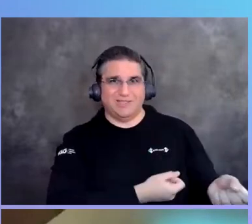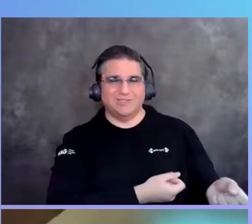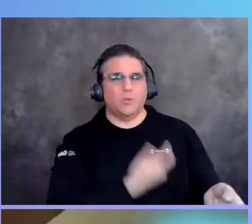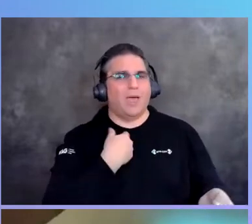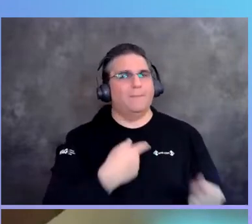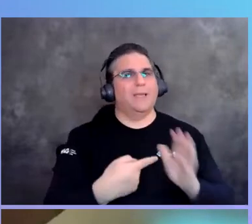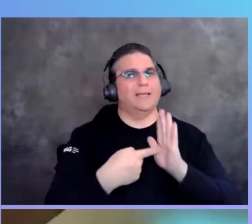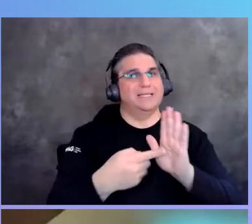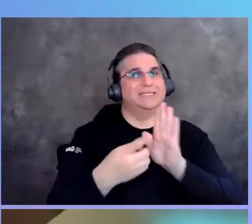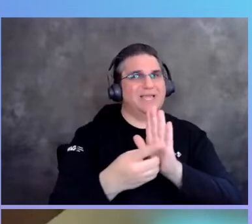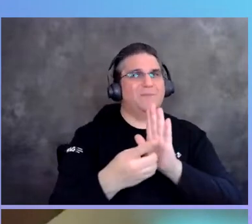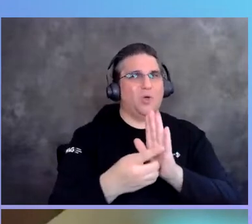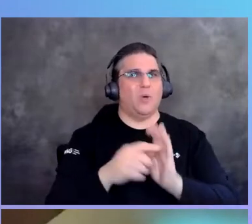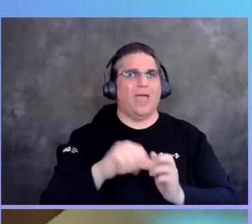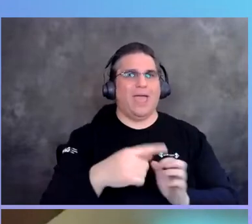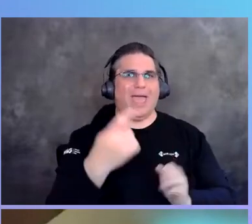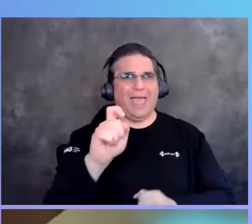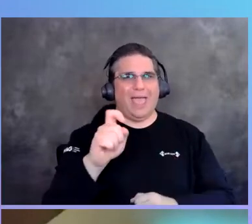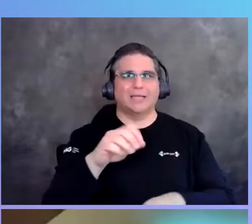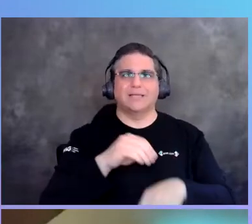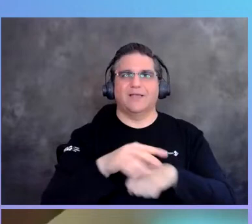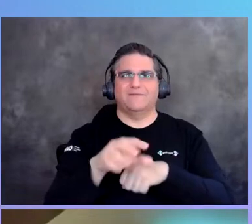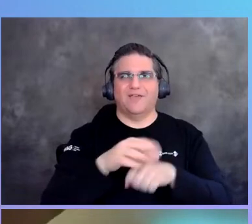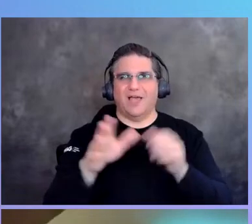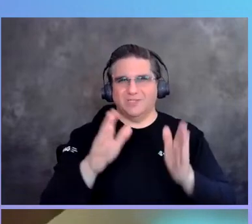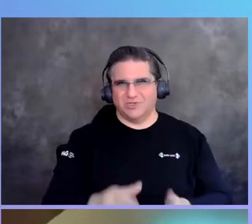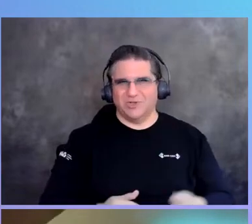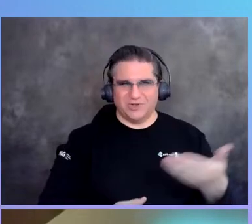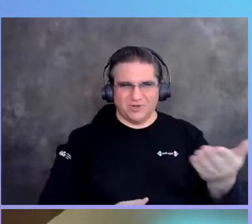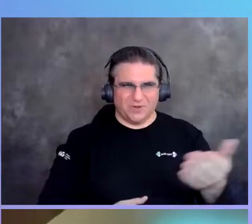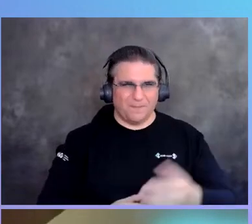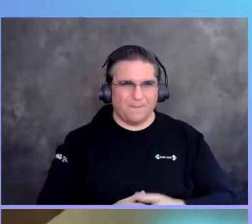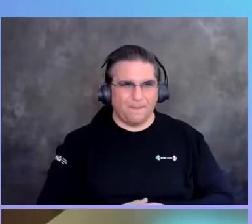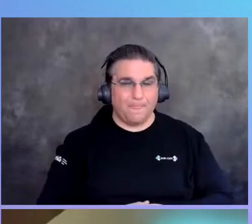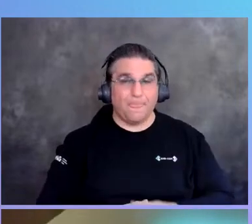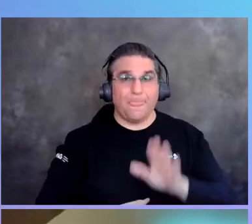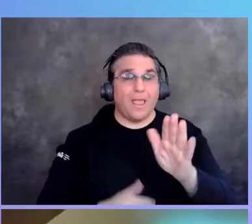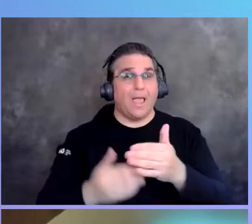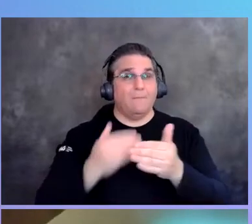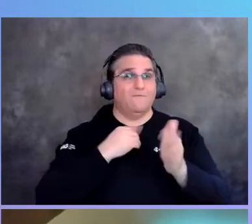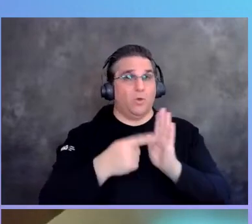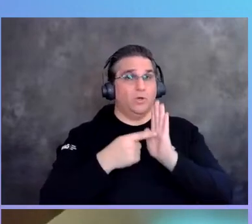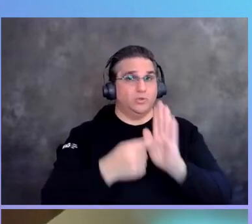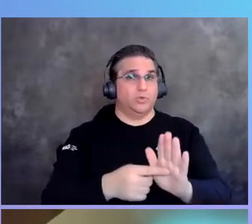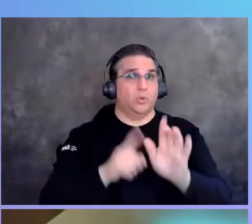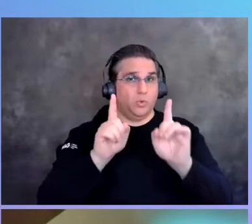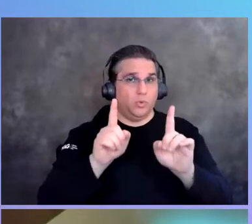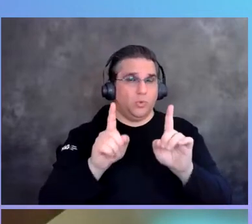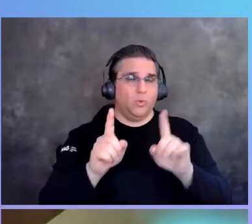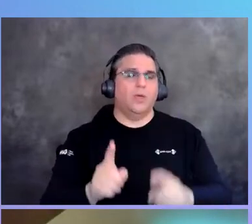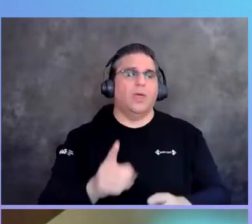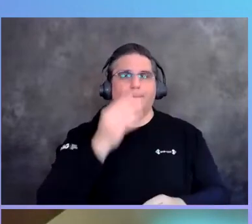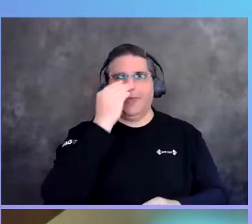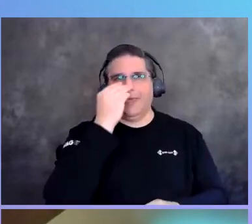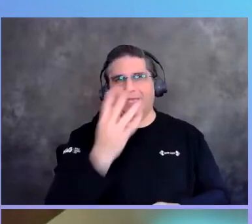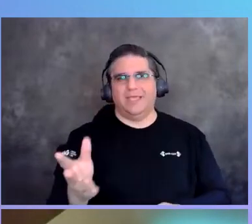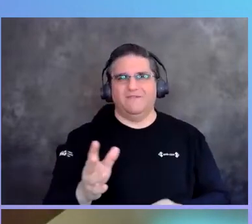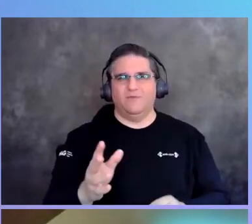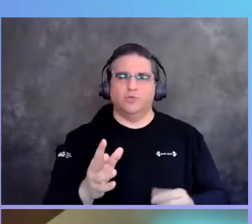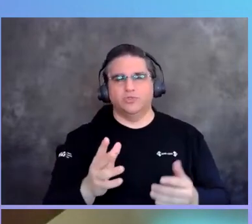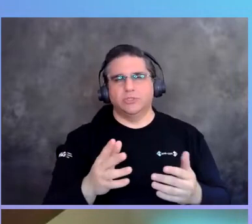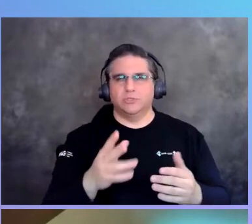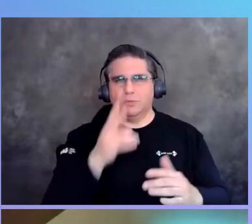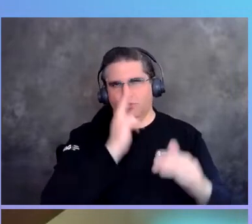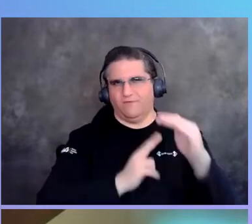Axe Advisor. So here's a sneak peek into Axe Advisor for you all. Before we show you the example, I want to give you an overview of what you're going to